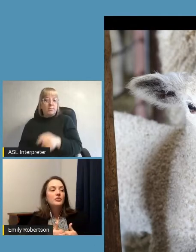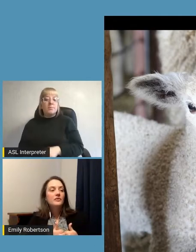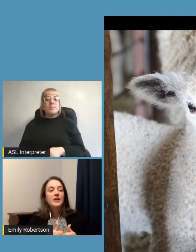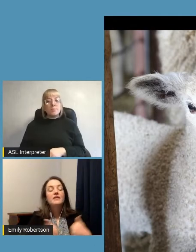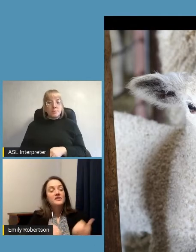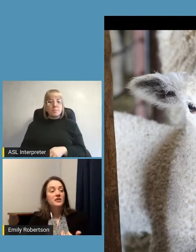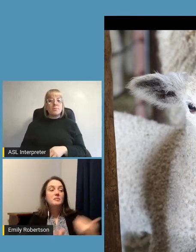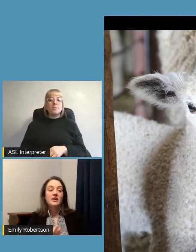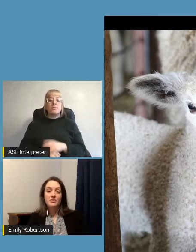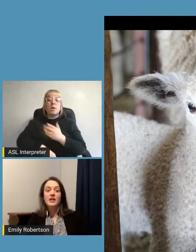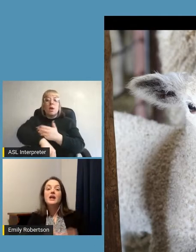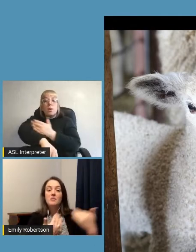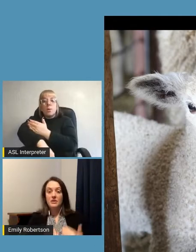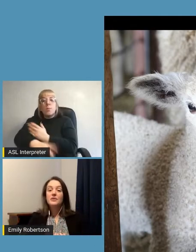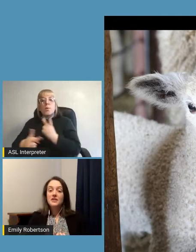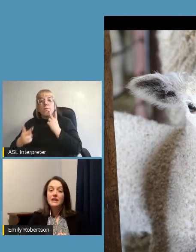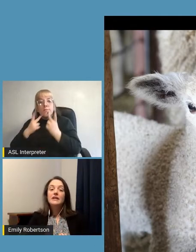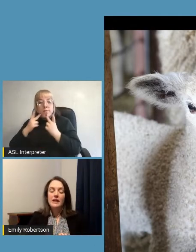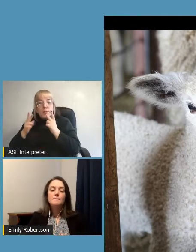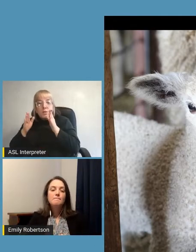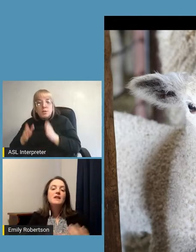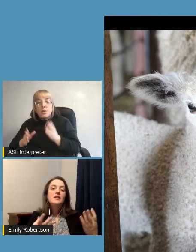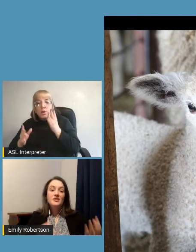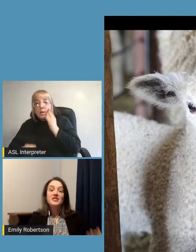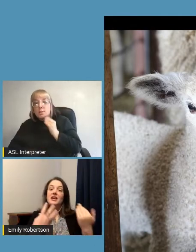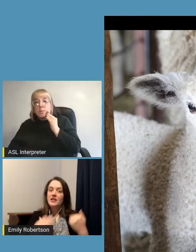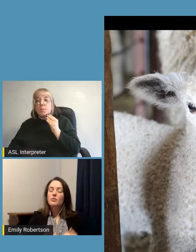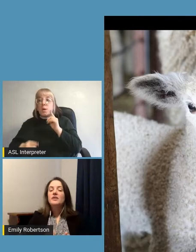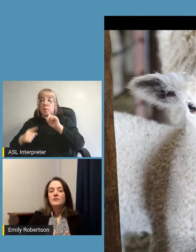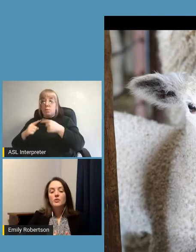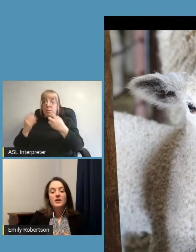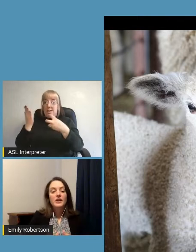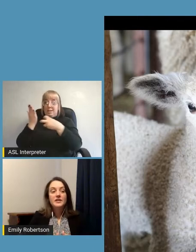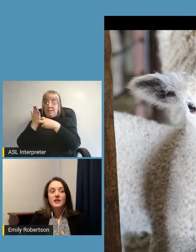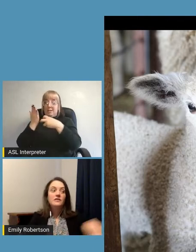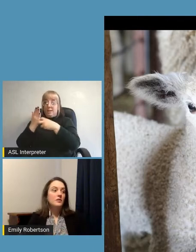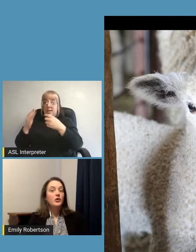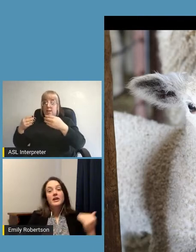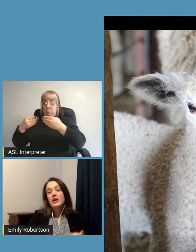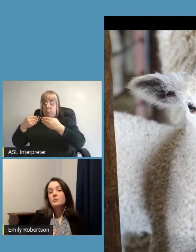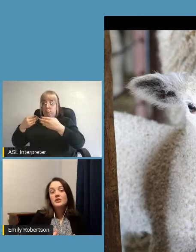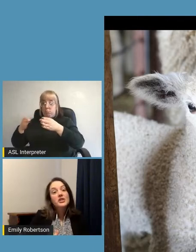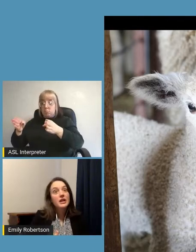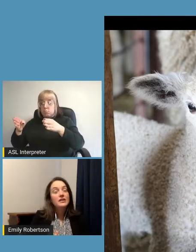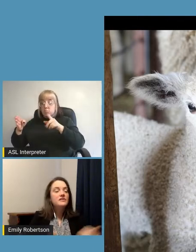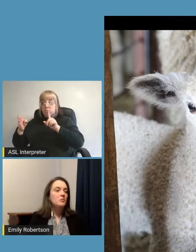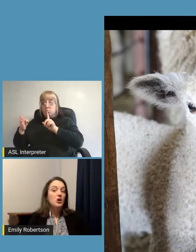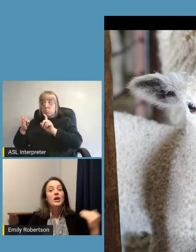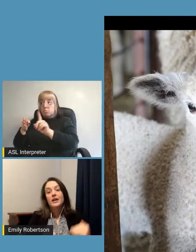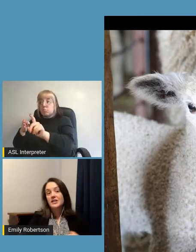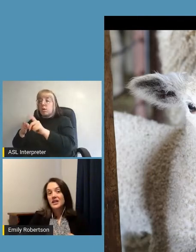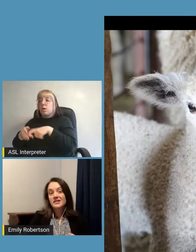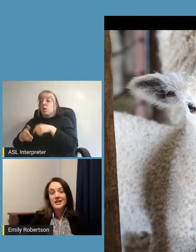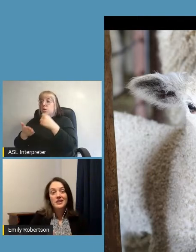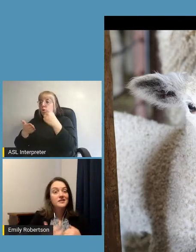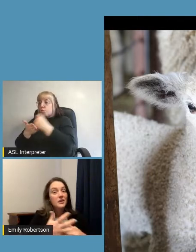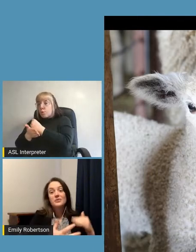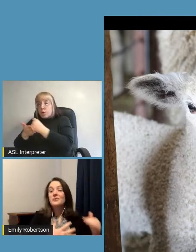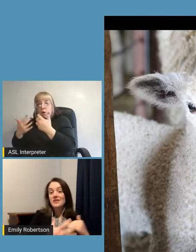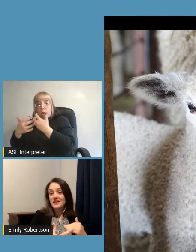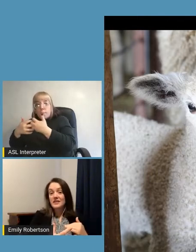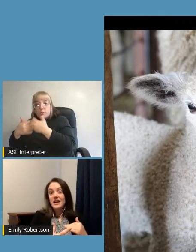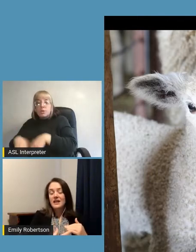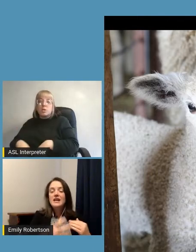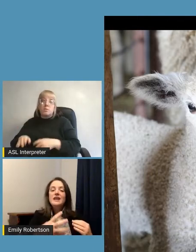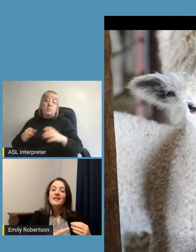example, improving the visitor experience when they come in through the ticket gate. There's data that we're collecting from credit card machines, from our online ticket sales,